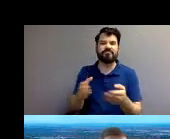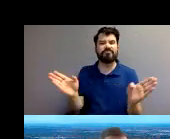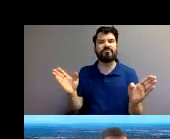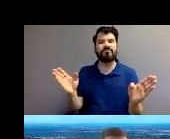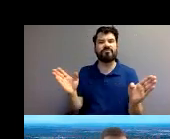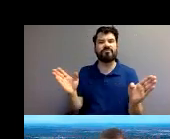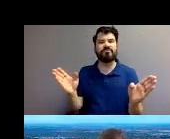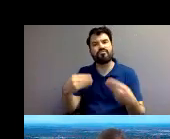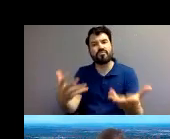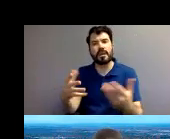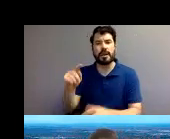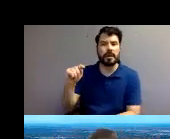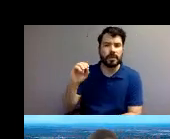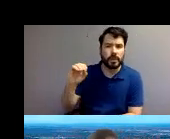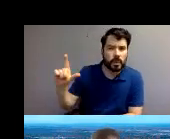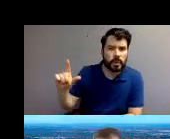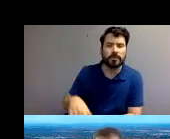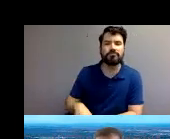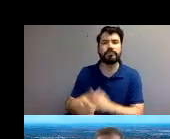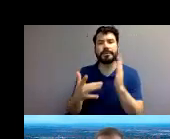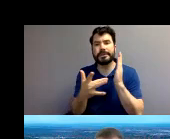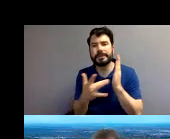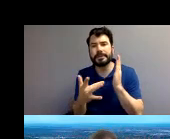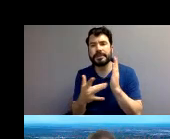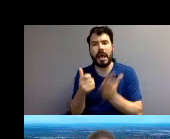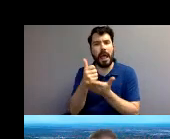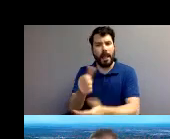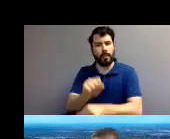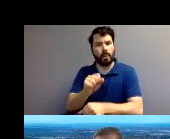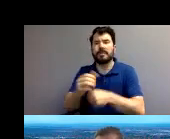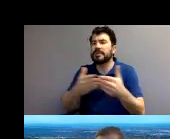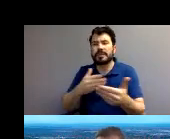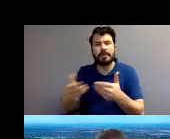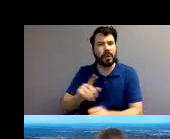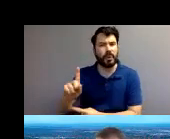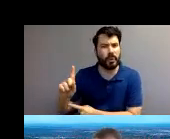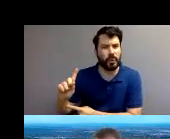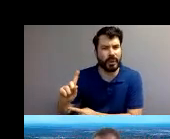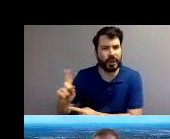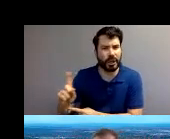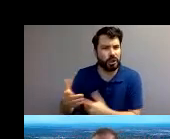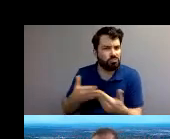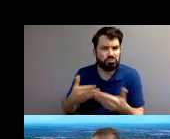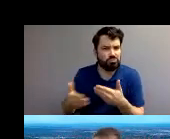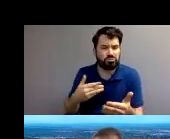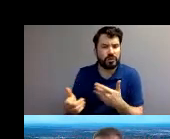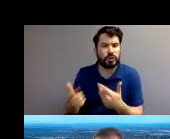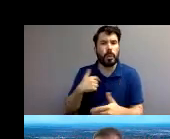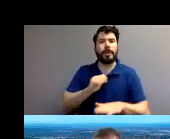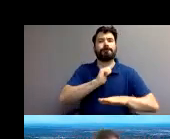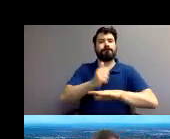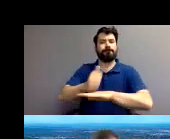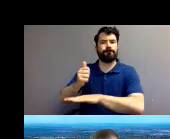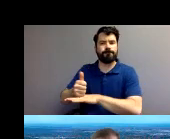technology for a productive workplace regardless of location. So we're developing policies and guidelines around space assignments